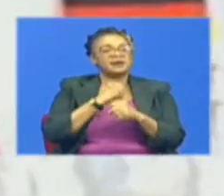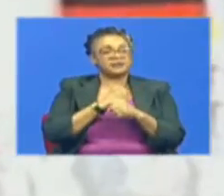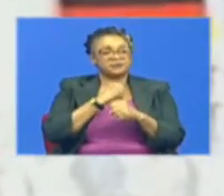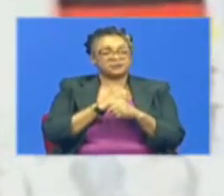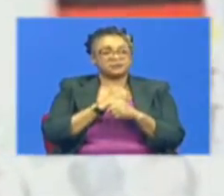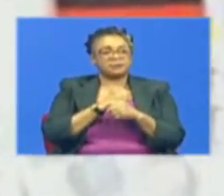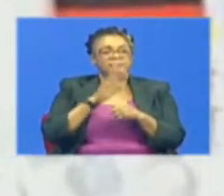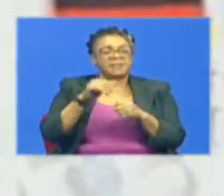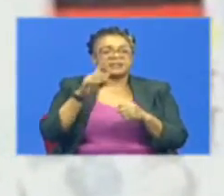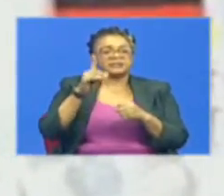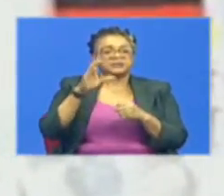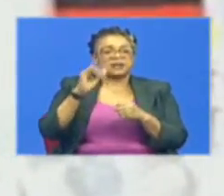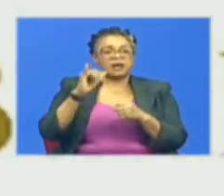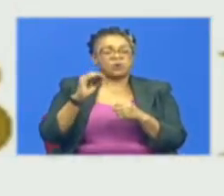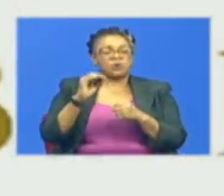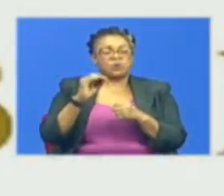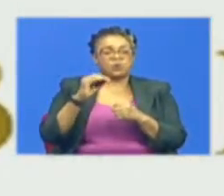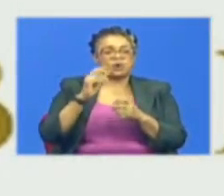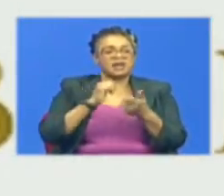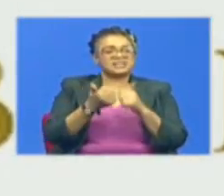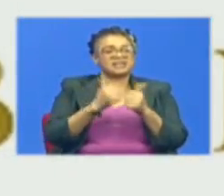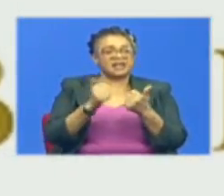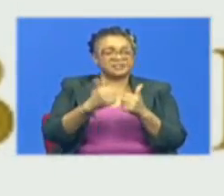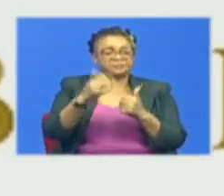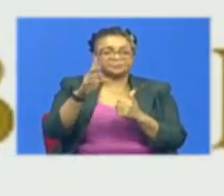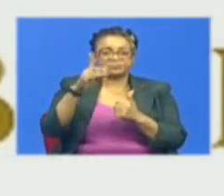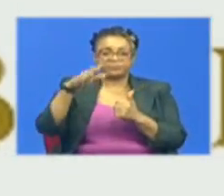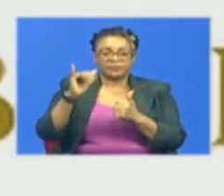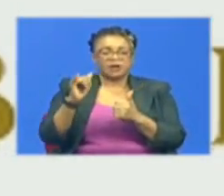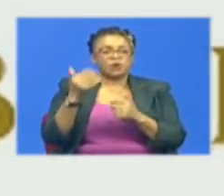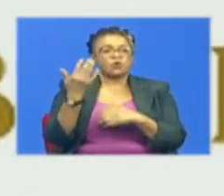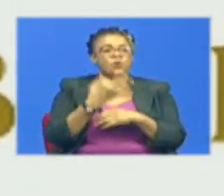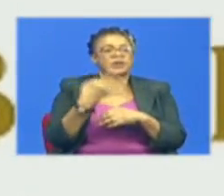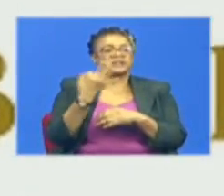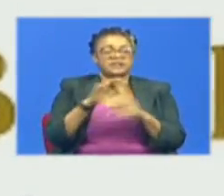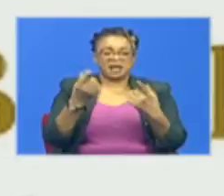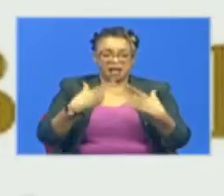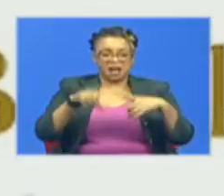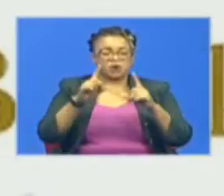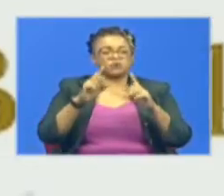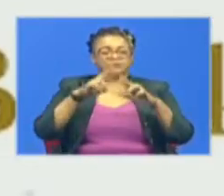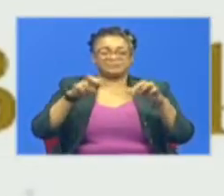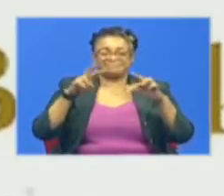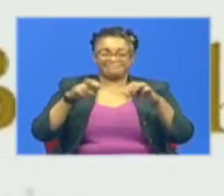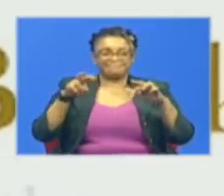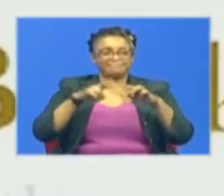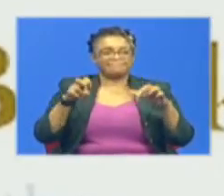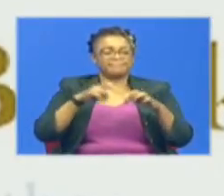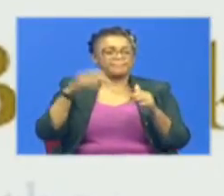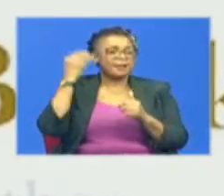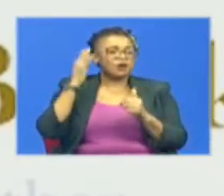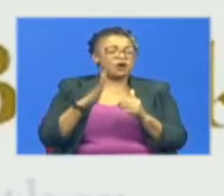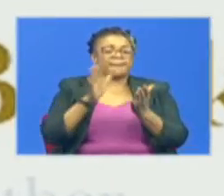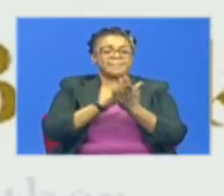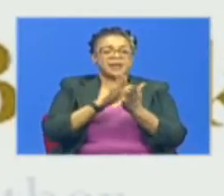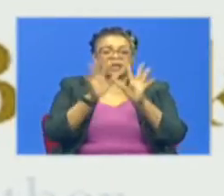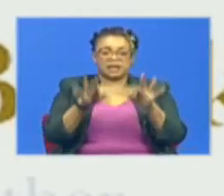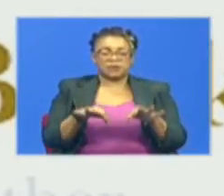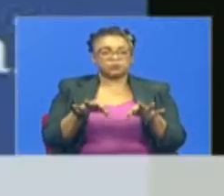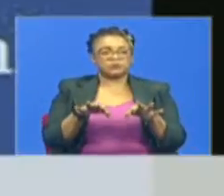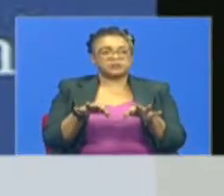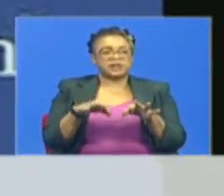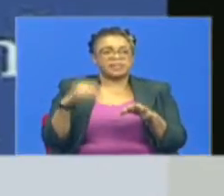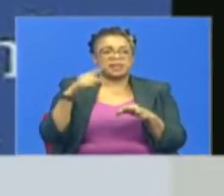the DCIO Kasarani. The DCI was on Wednesday allowed to scrutinize the lawyer's bank account at the